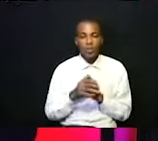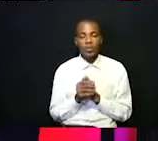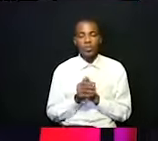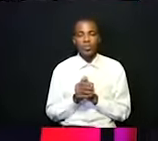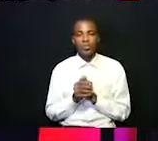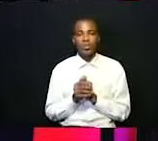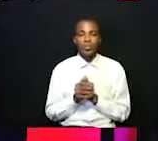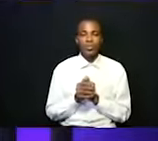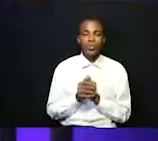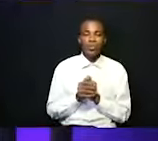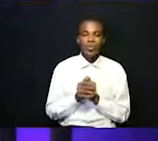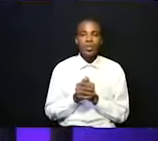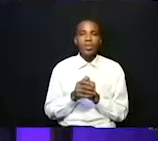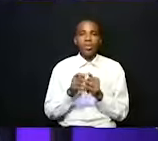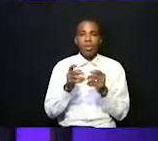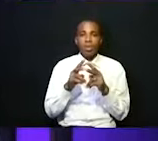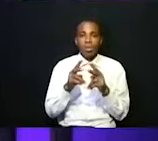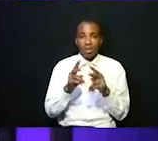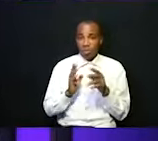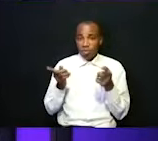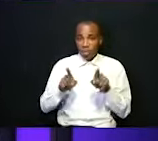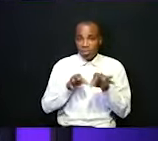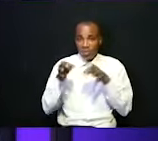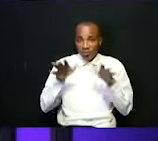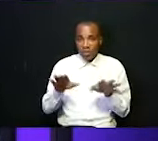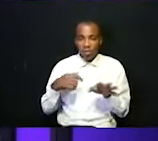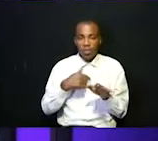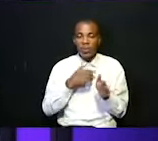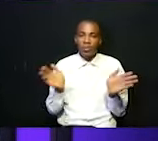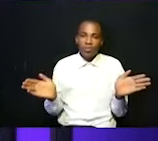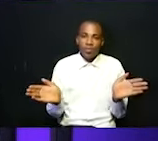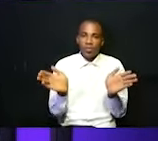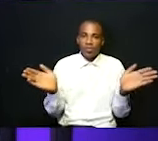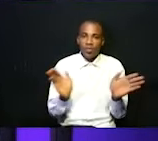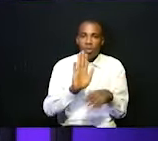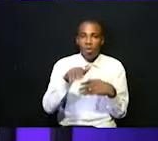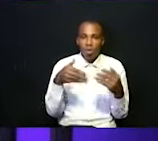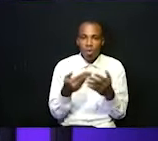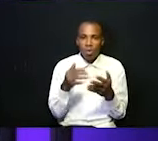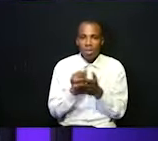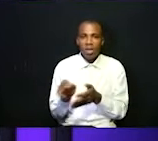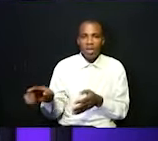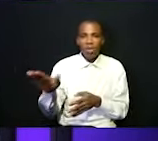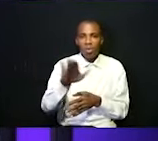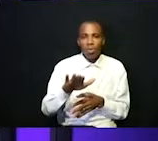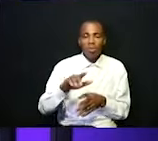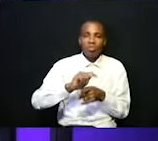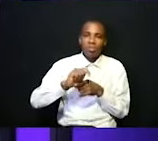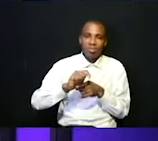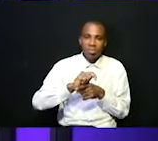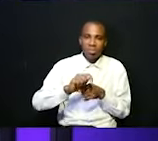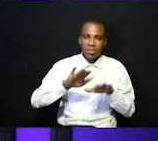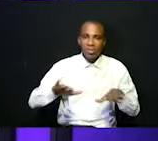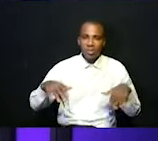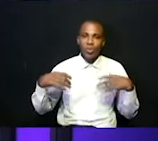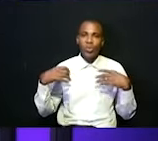And then we will encourage ourselves to build strong Christian families. Na yet we say near to me see Christo